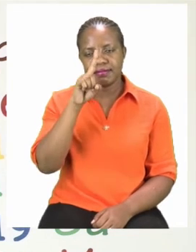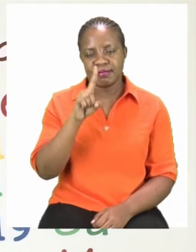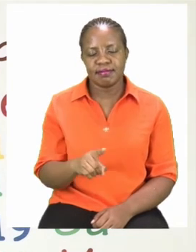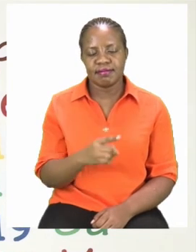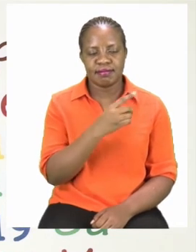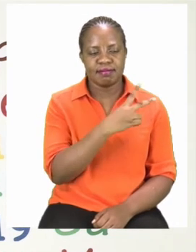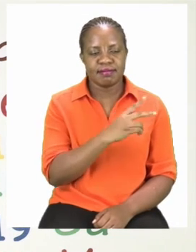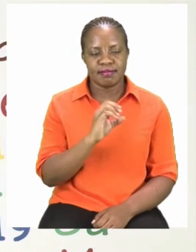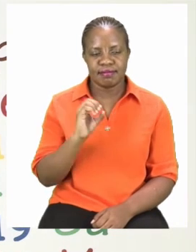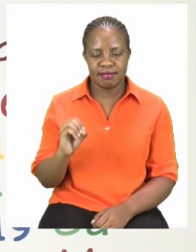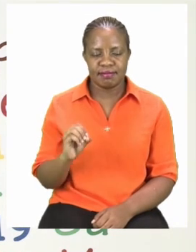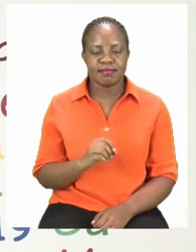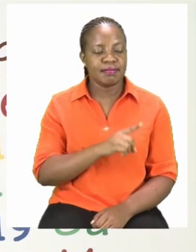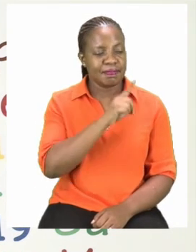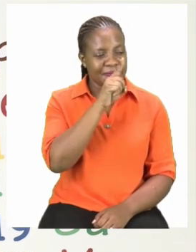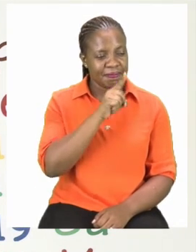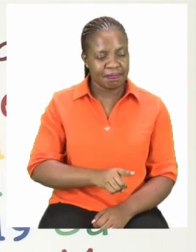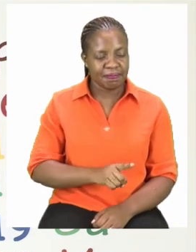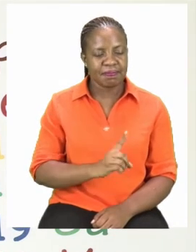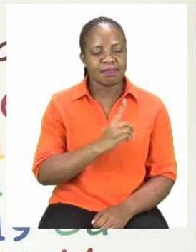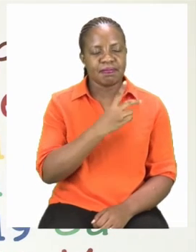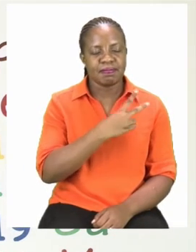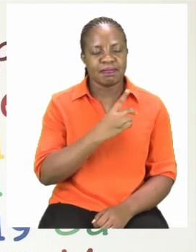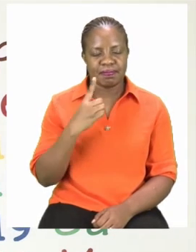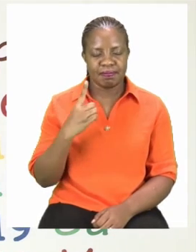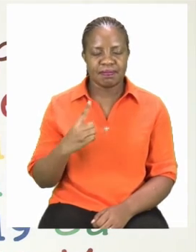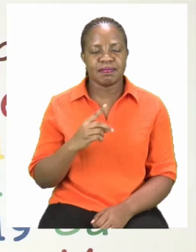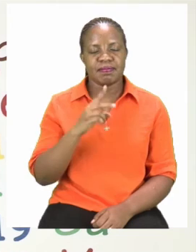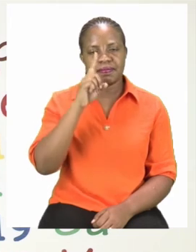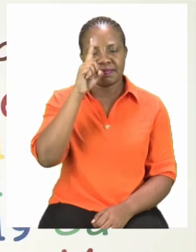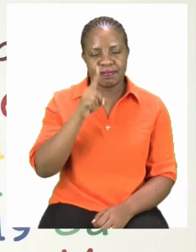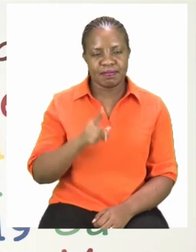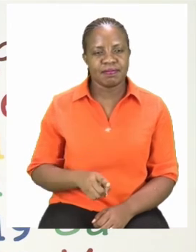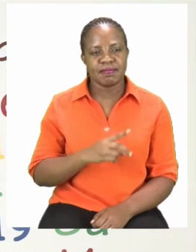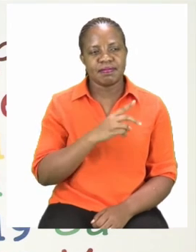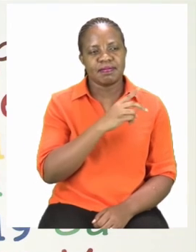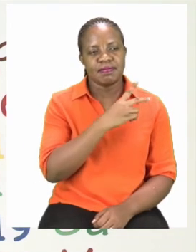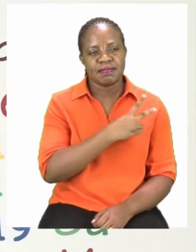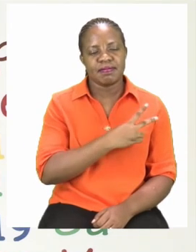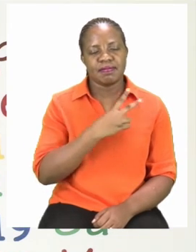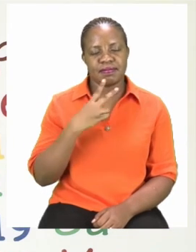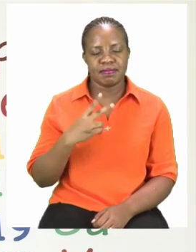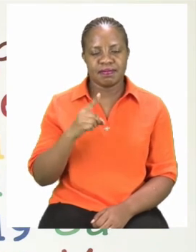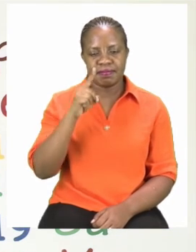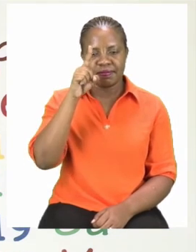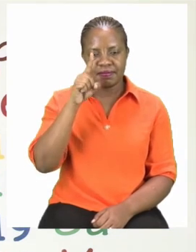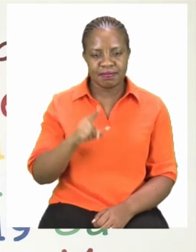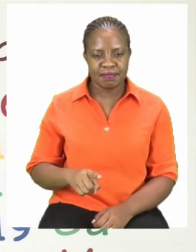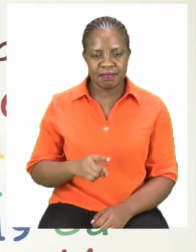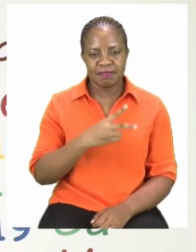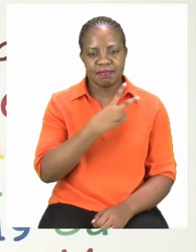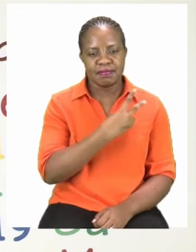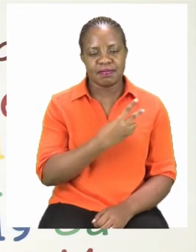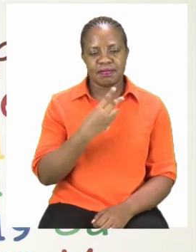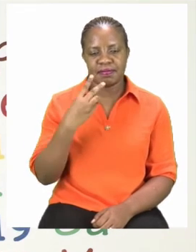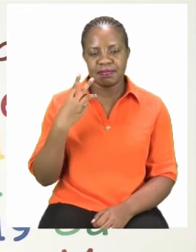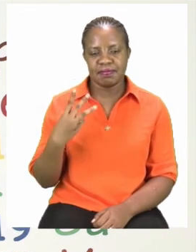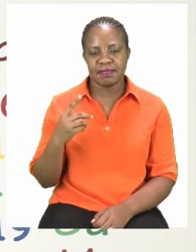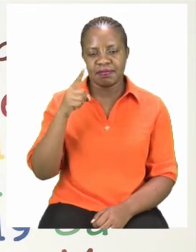count with me. 21, 22, 23,